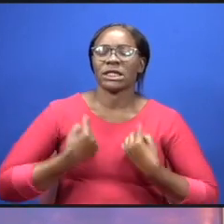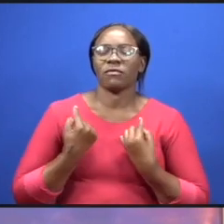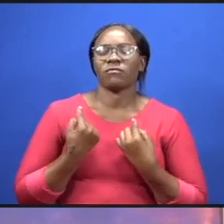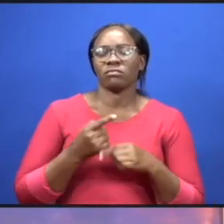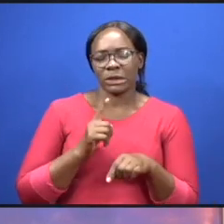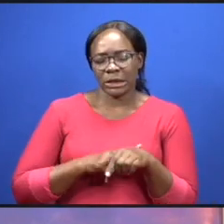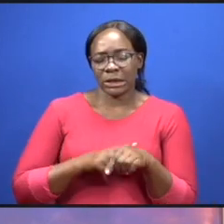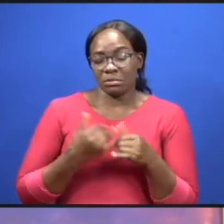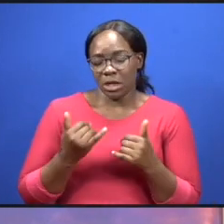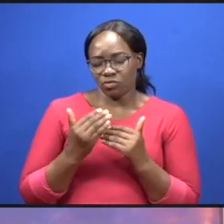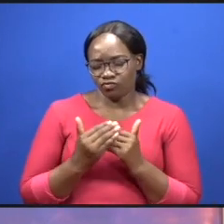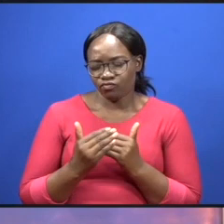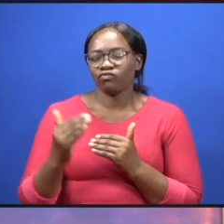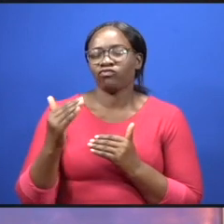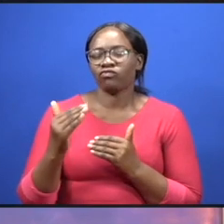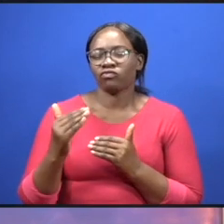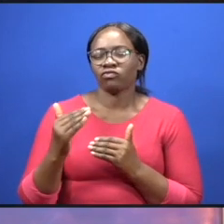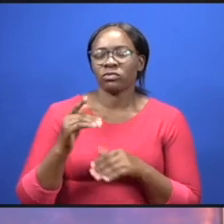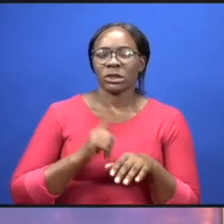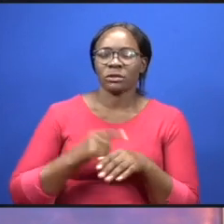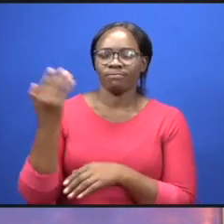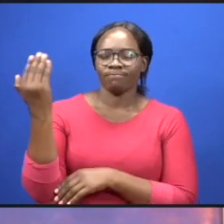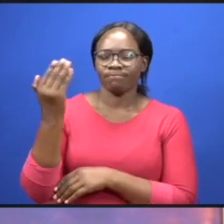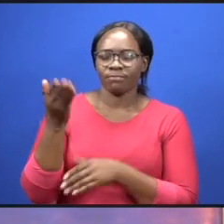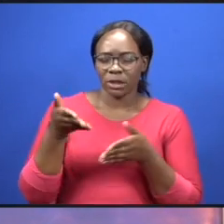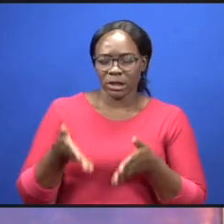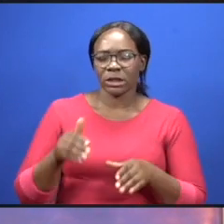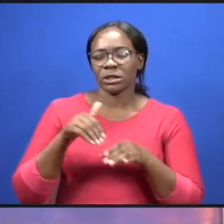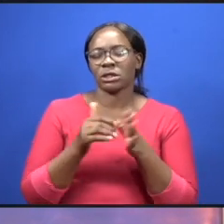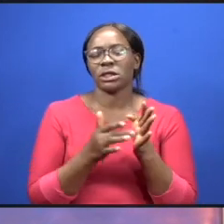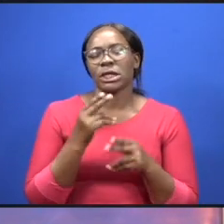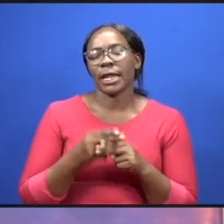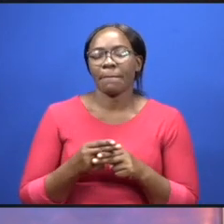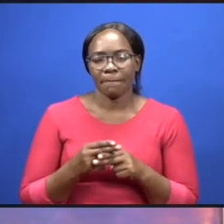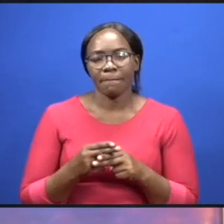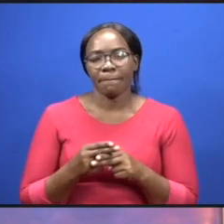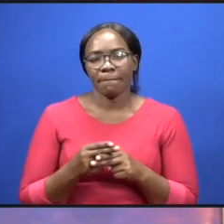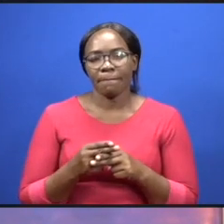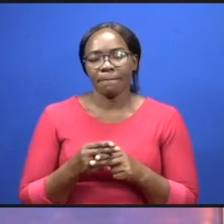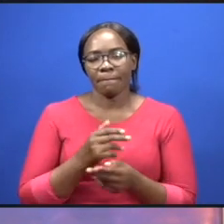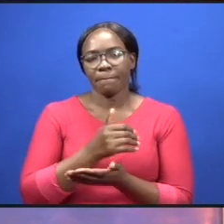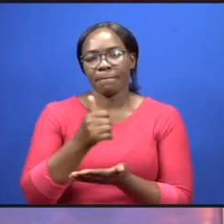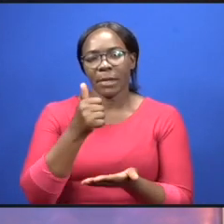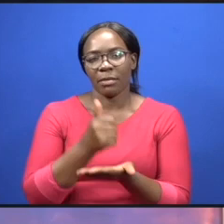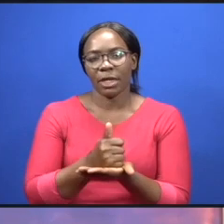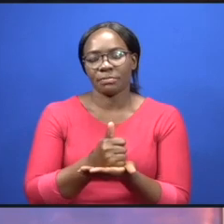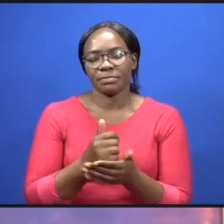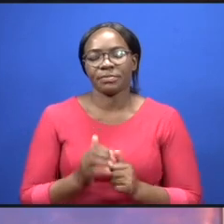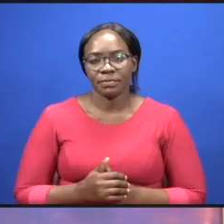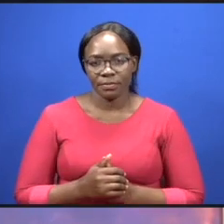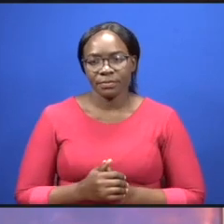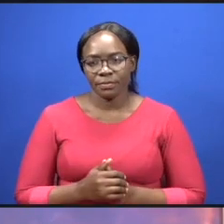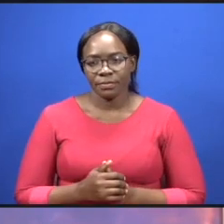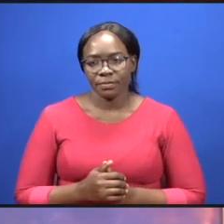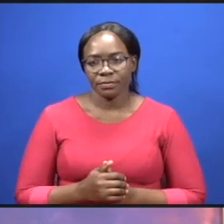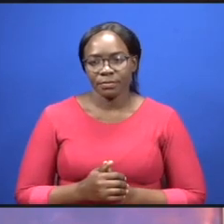few moments as we consider your word. In Jesus' name, I pray. Amen